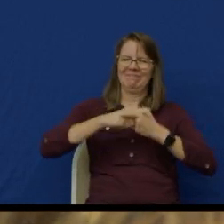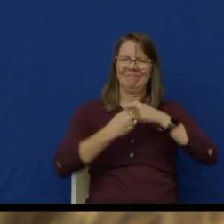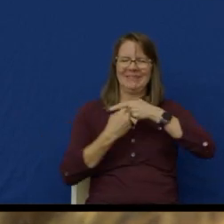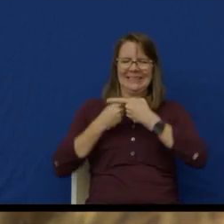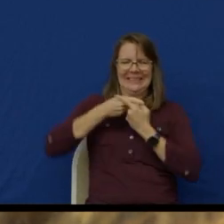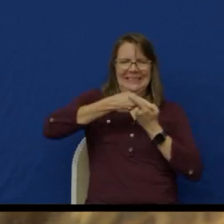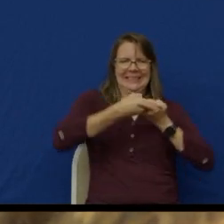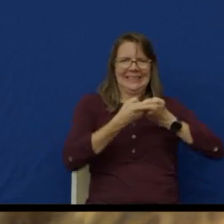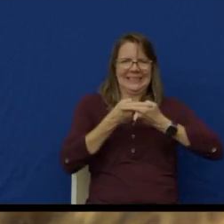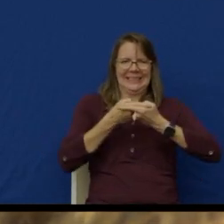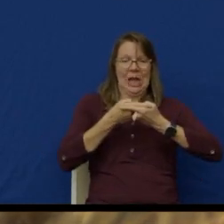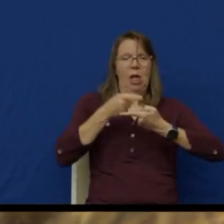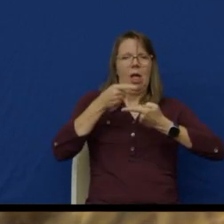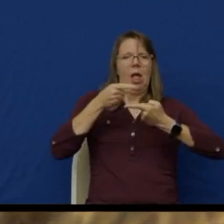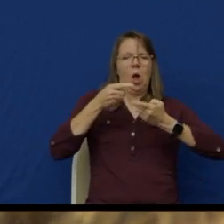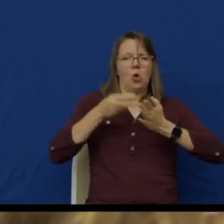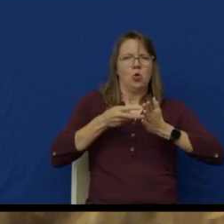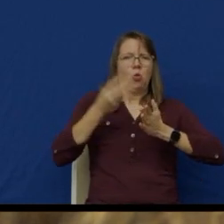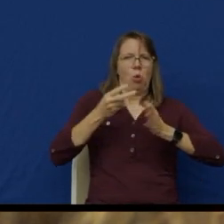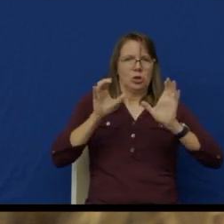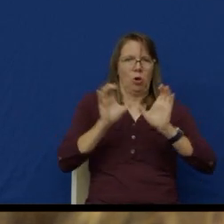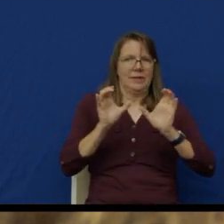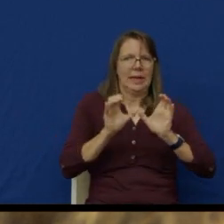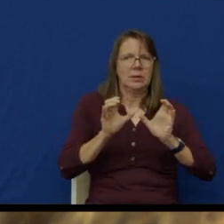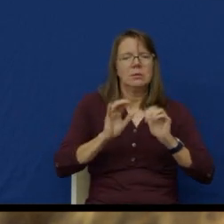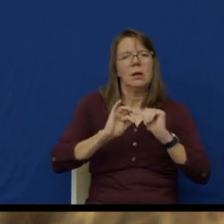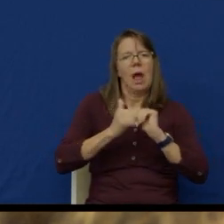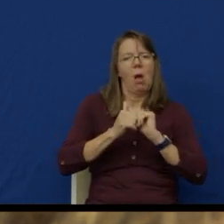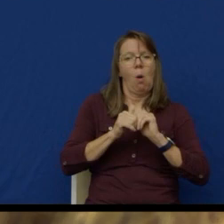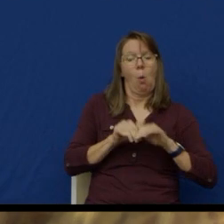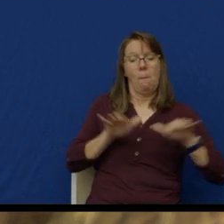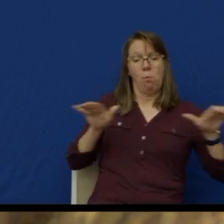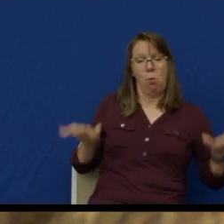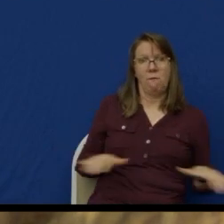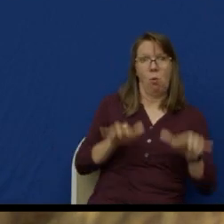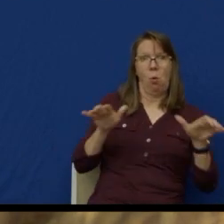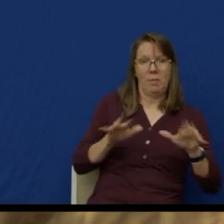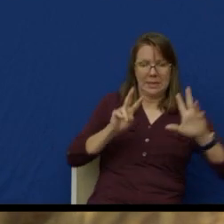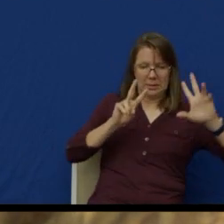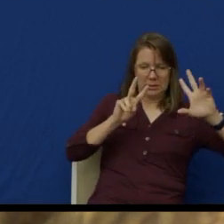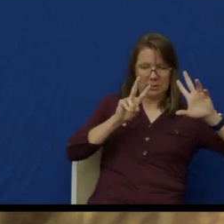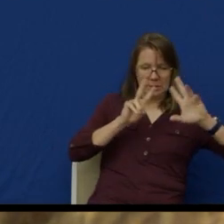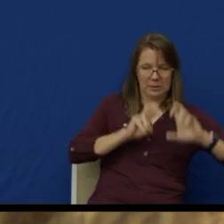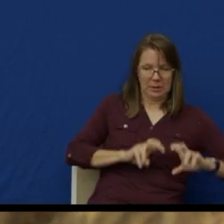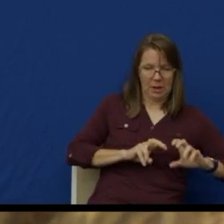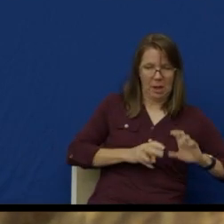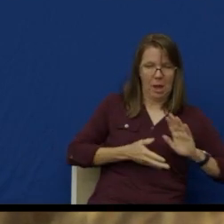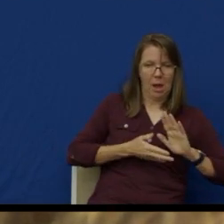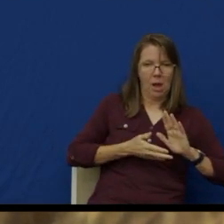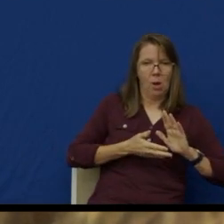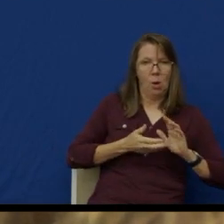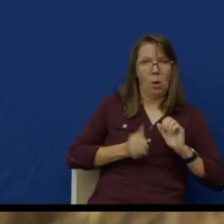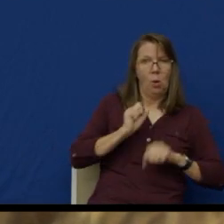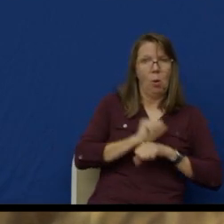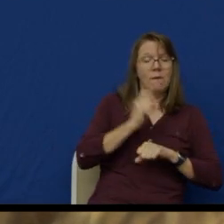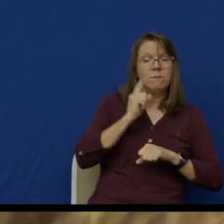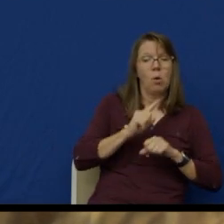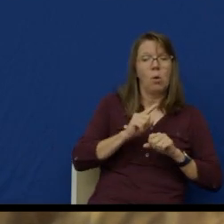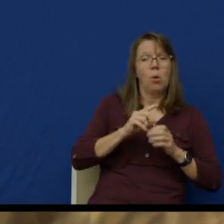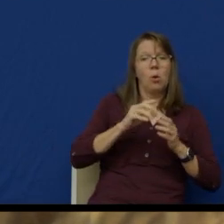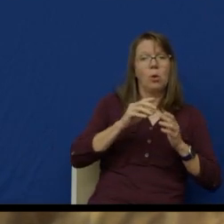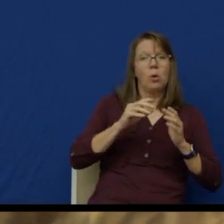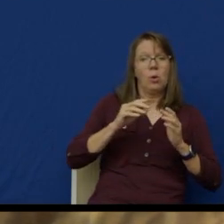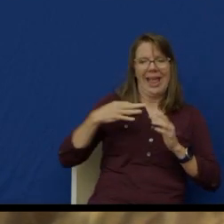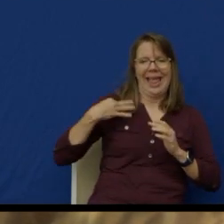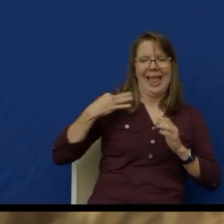certification and how the performance assessment operates within an individual that is seeking dual certification. And